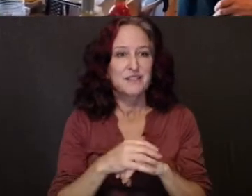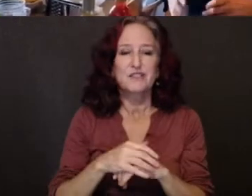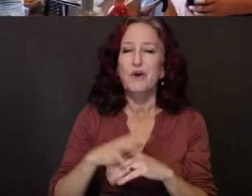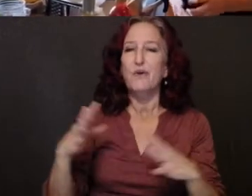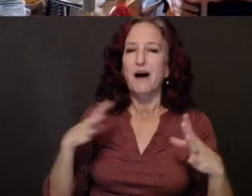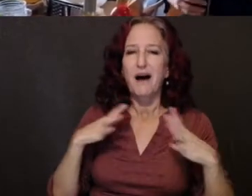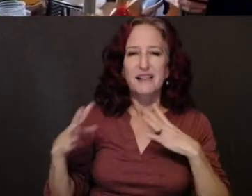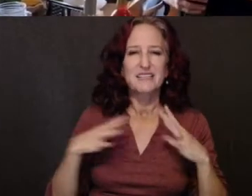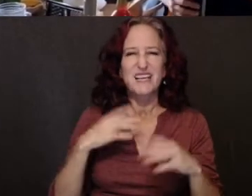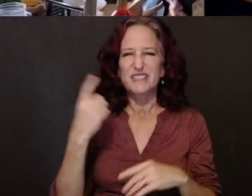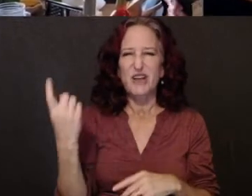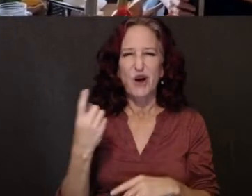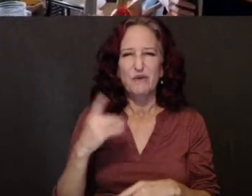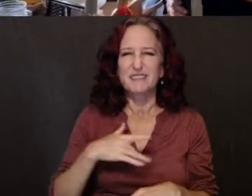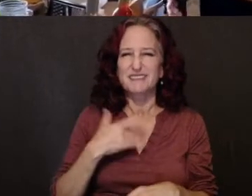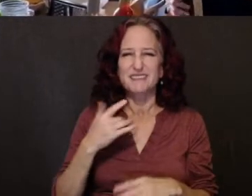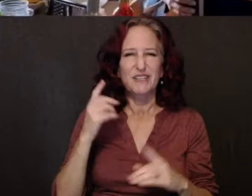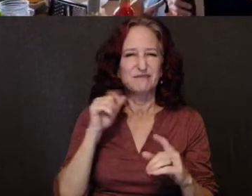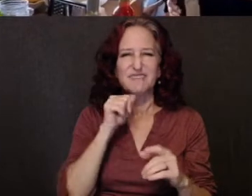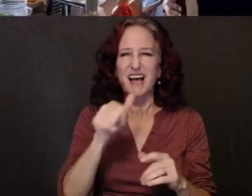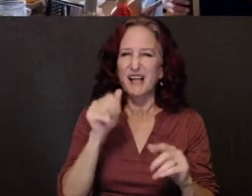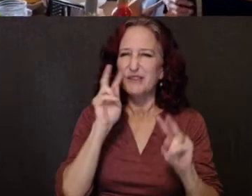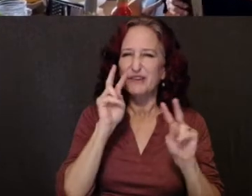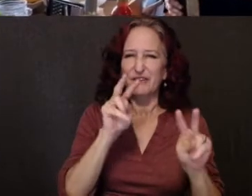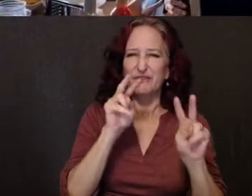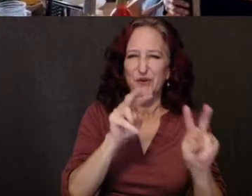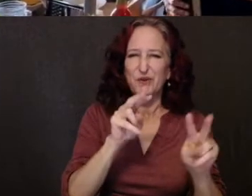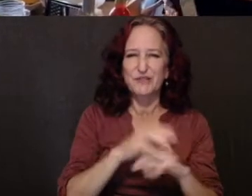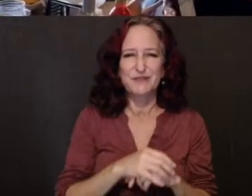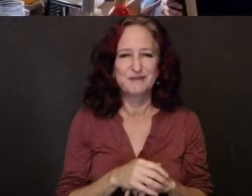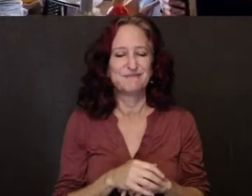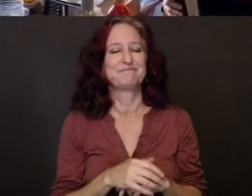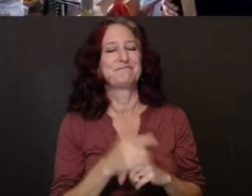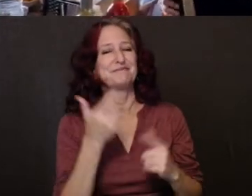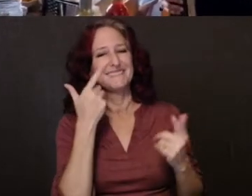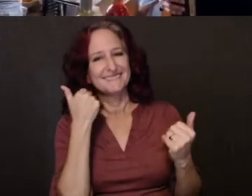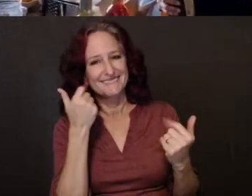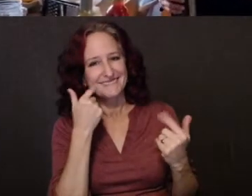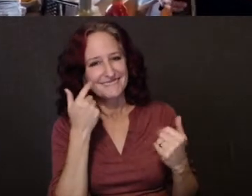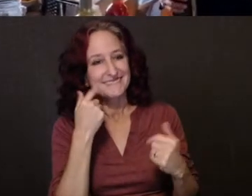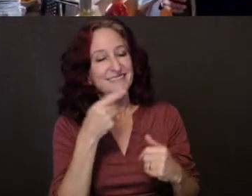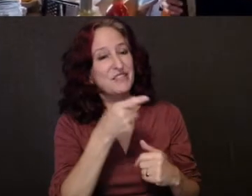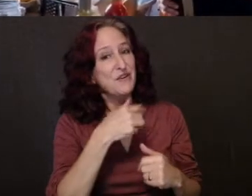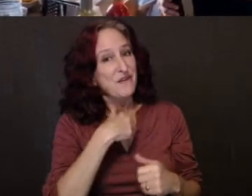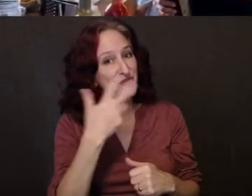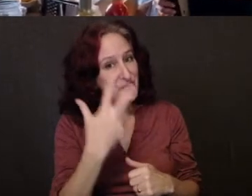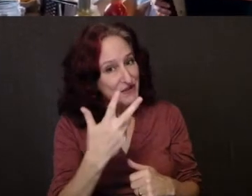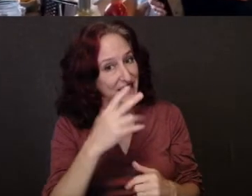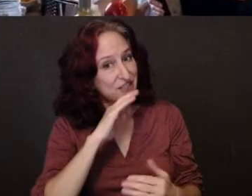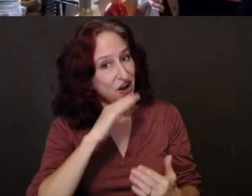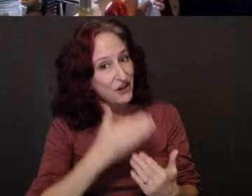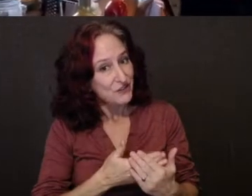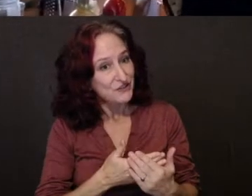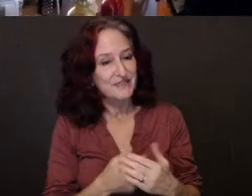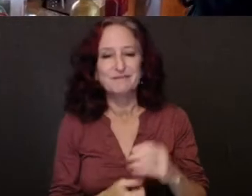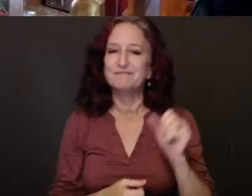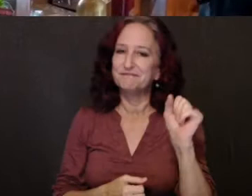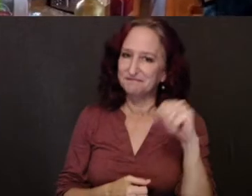you? It's crazy. I've got 3 kids. This time of year is always filled with